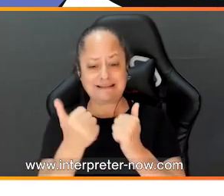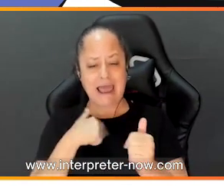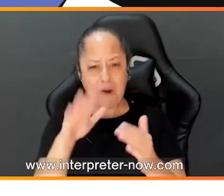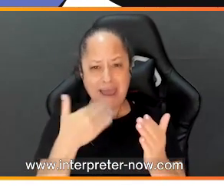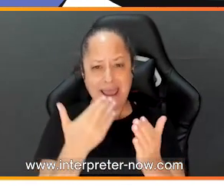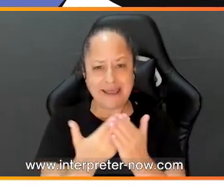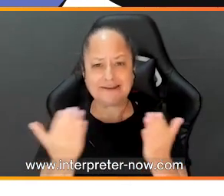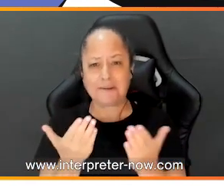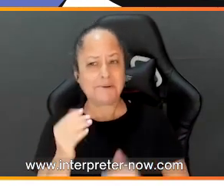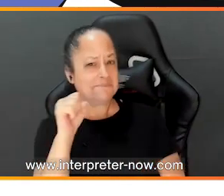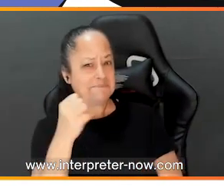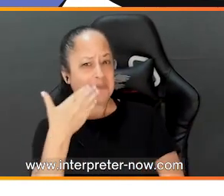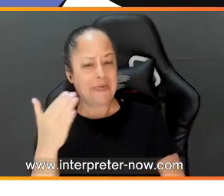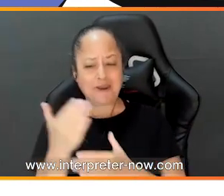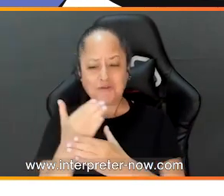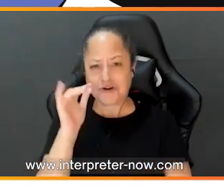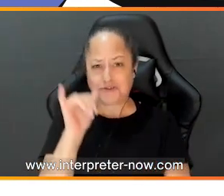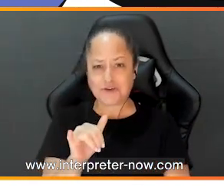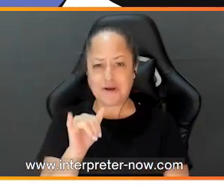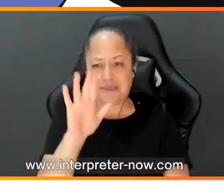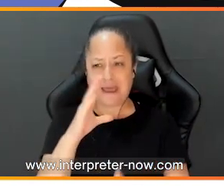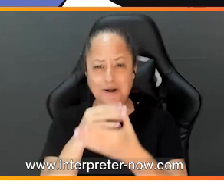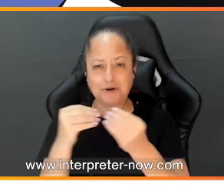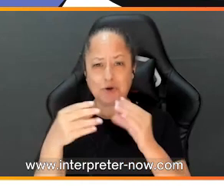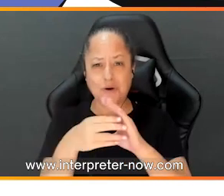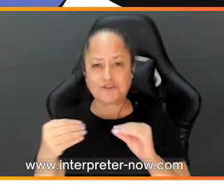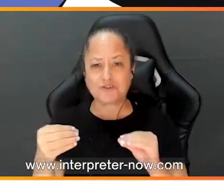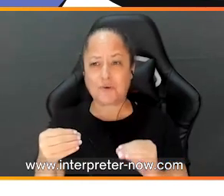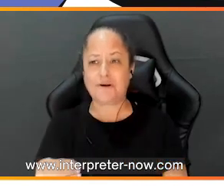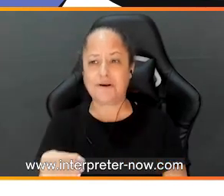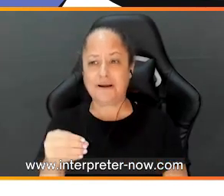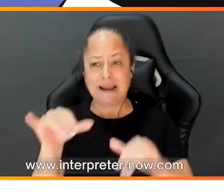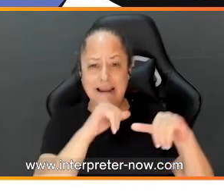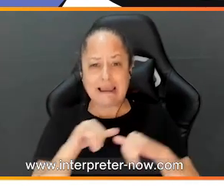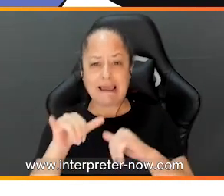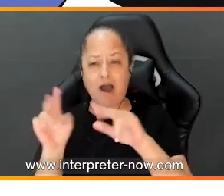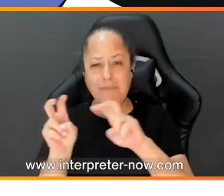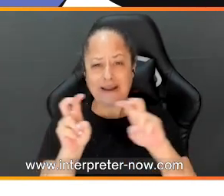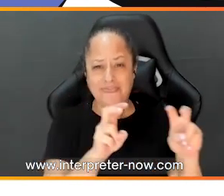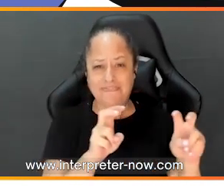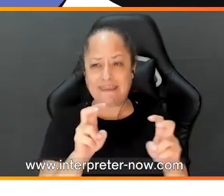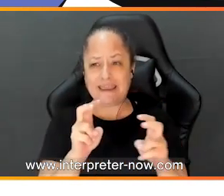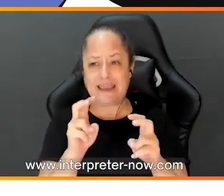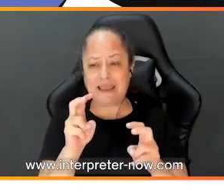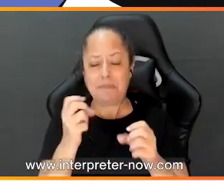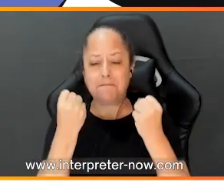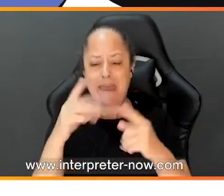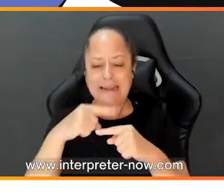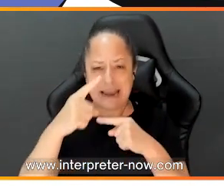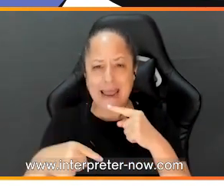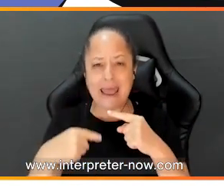even unintentionally. Yeah. So yeah, that's kind of how I ended up here. Yeah, thank you for sharing that. Thank you for sharing your story too.